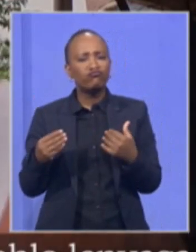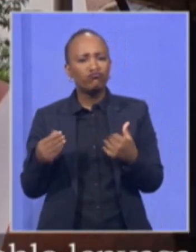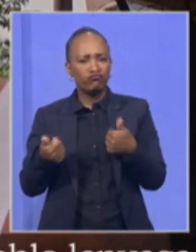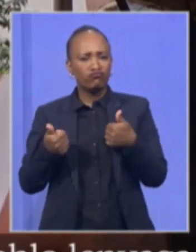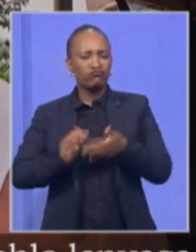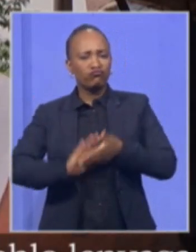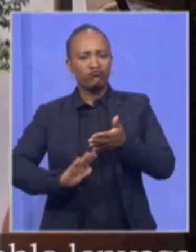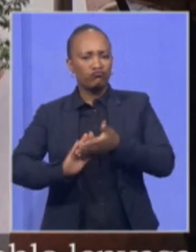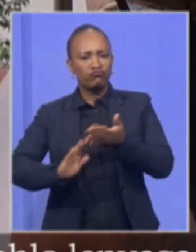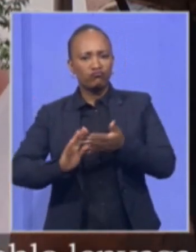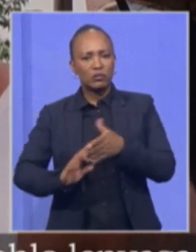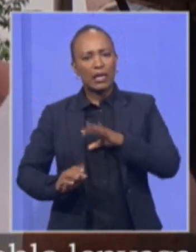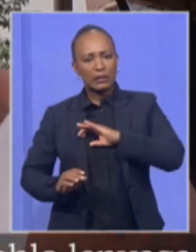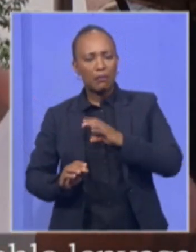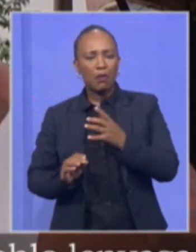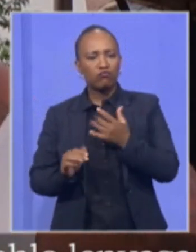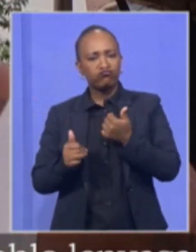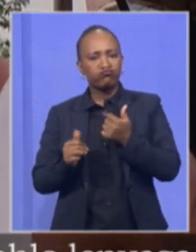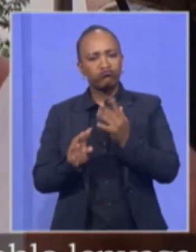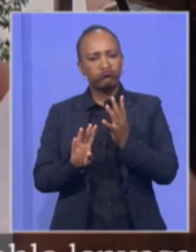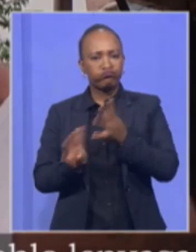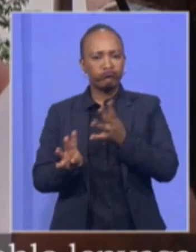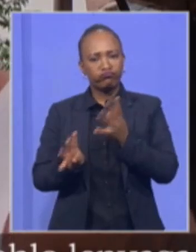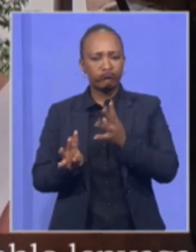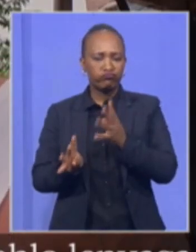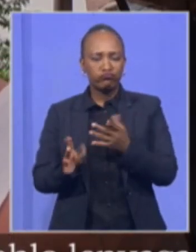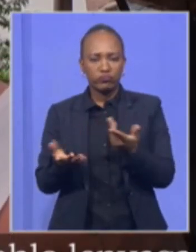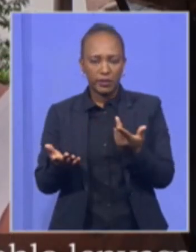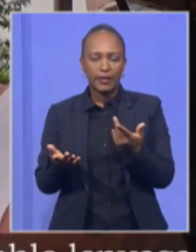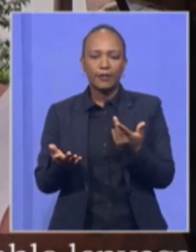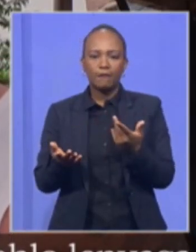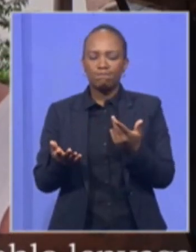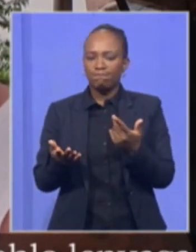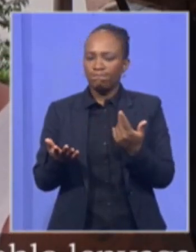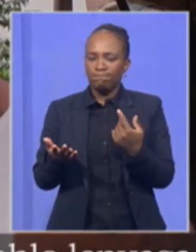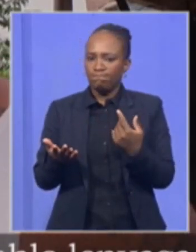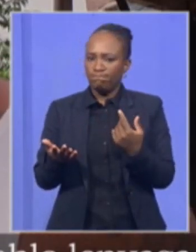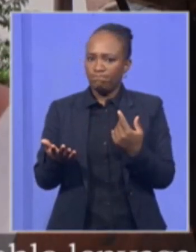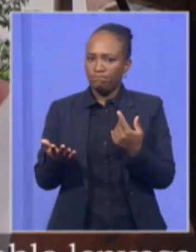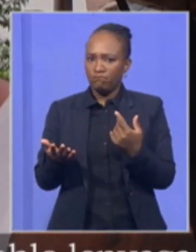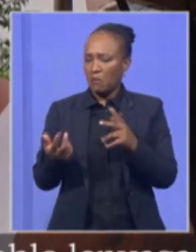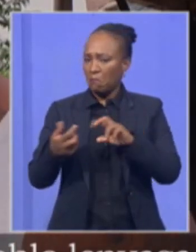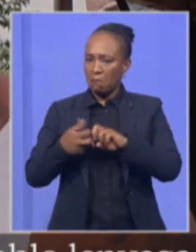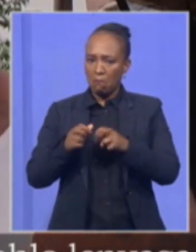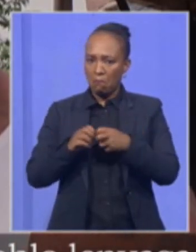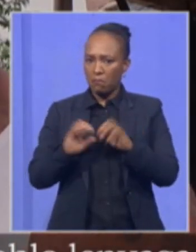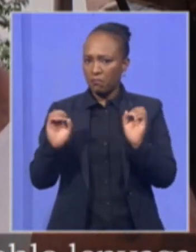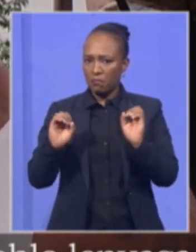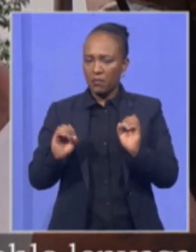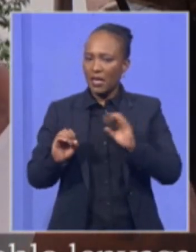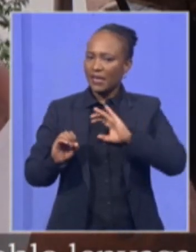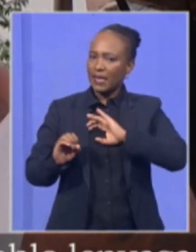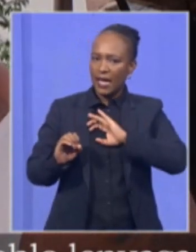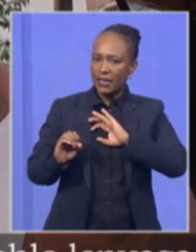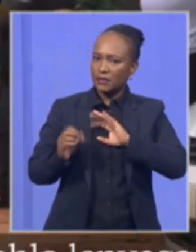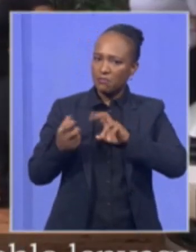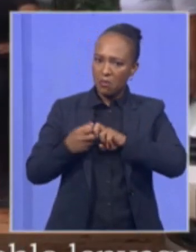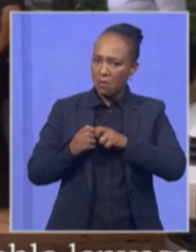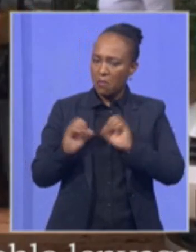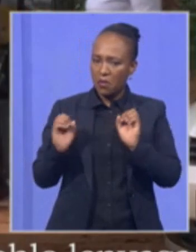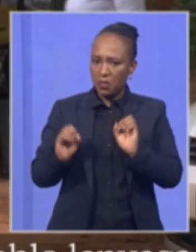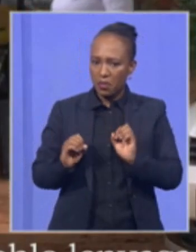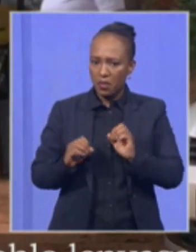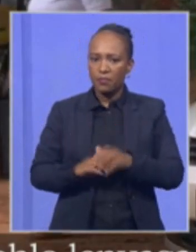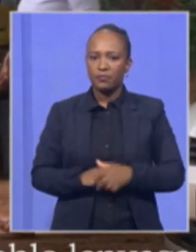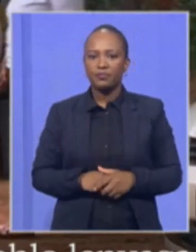tla tse di wa bona. We never have problems ka di-client and customers. Le